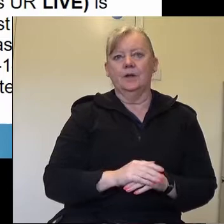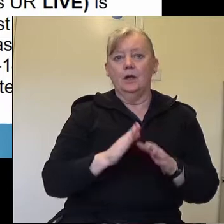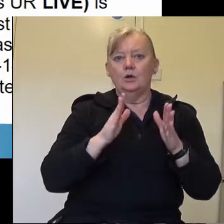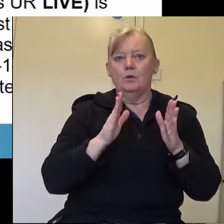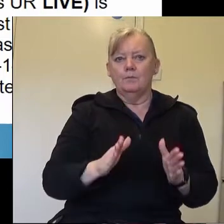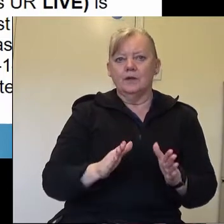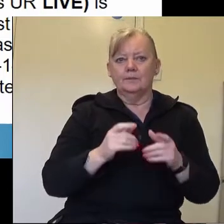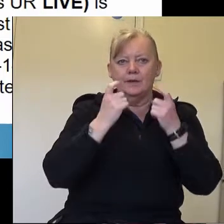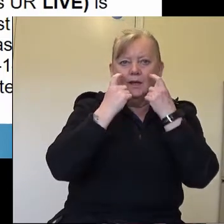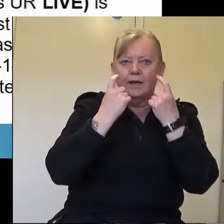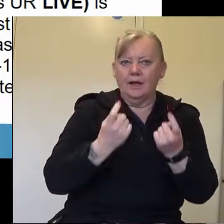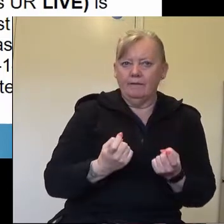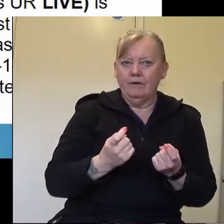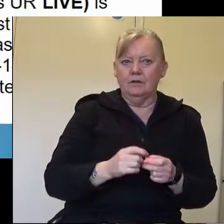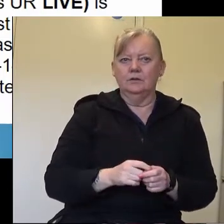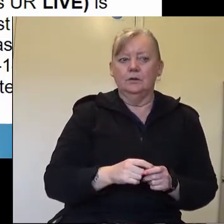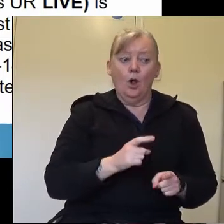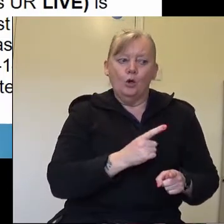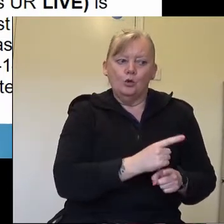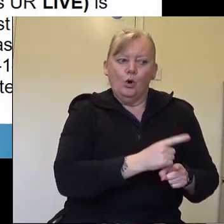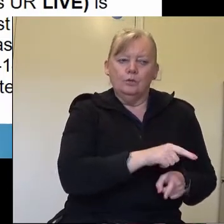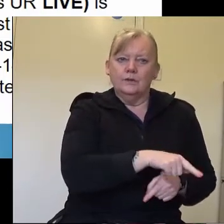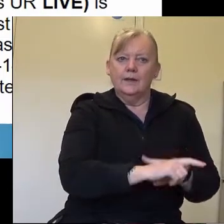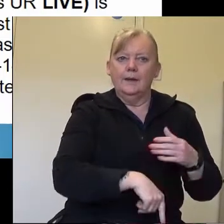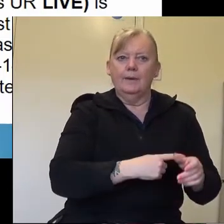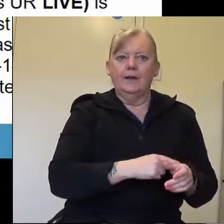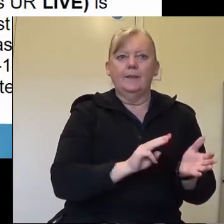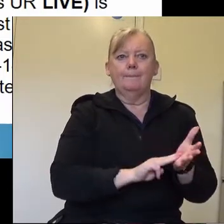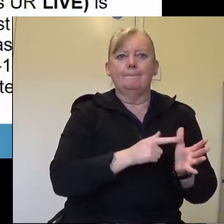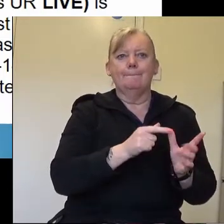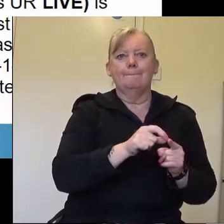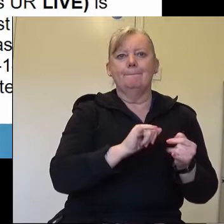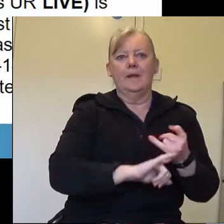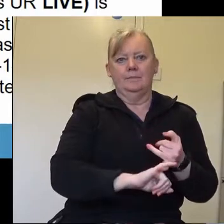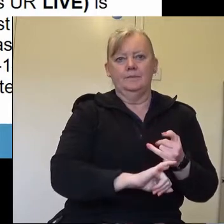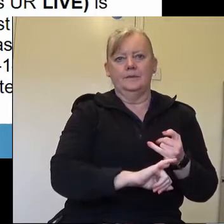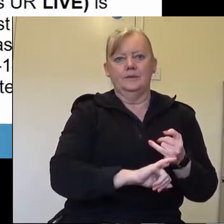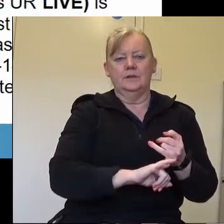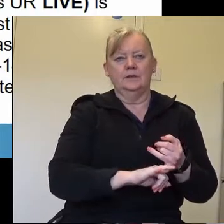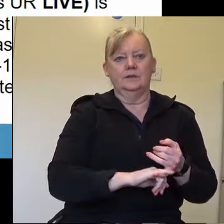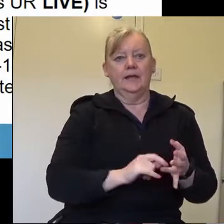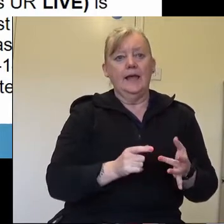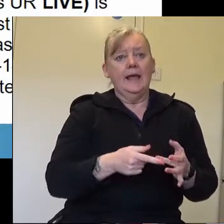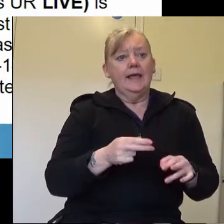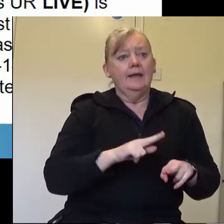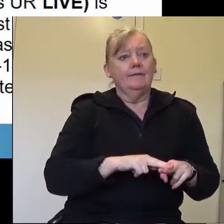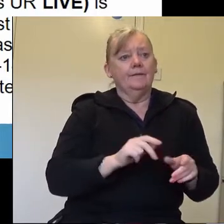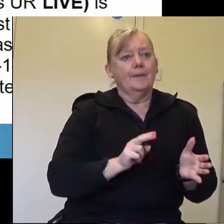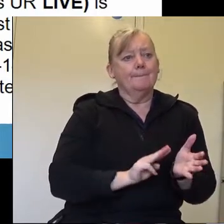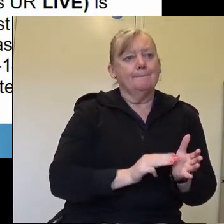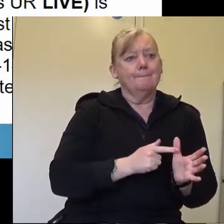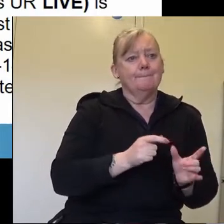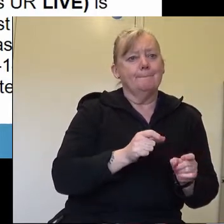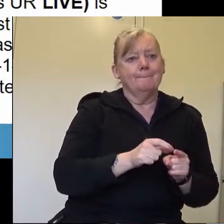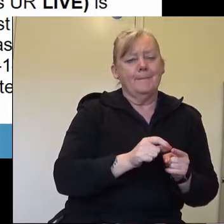one thing I want you to be very careful and talk to your kids about is in relation to the maps. If your